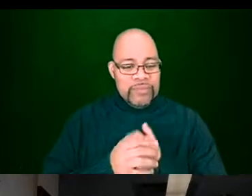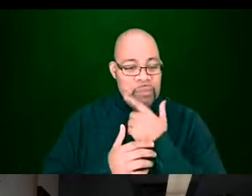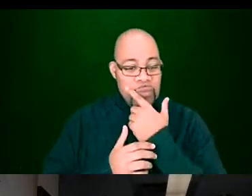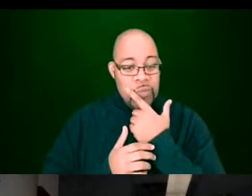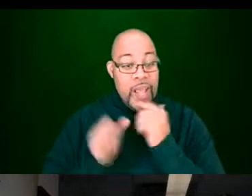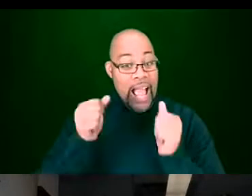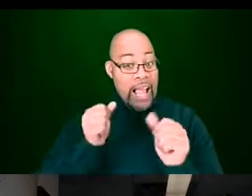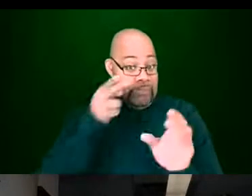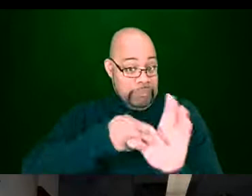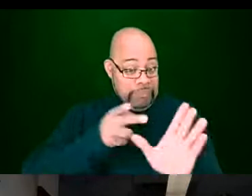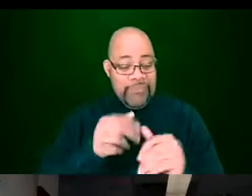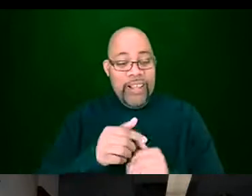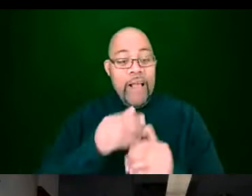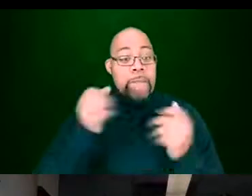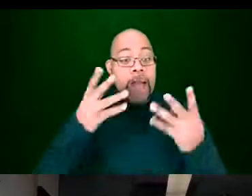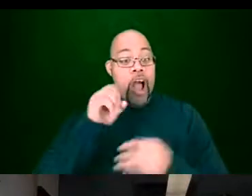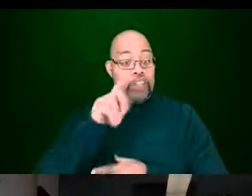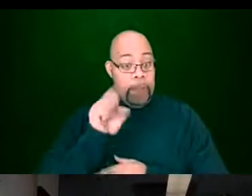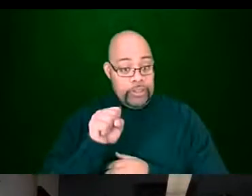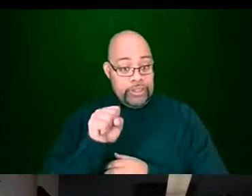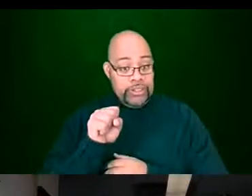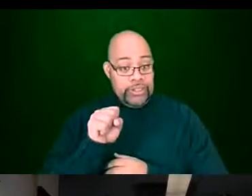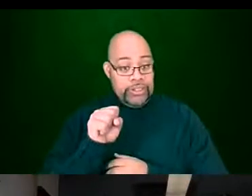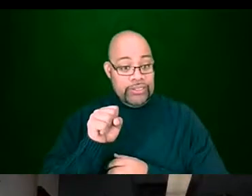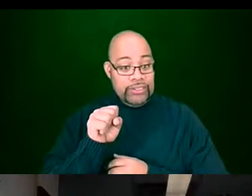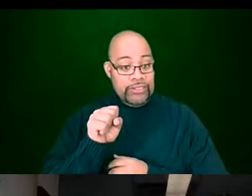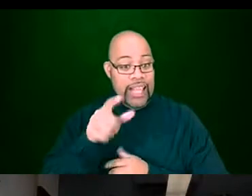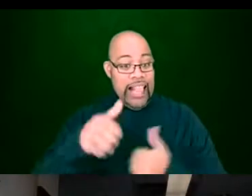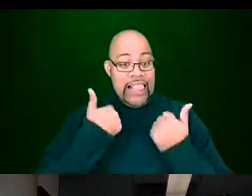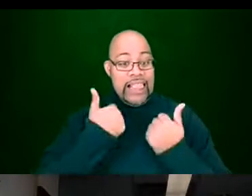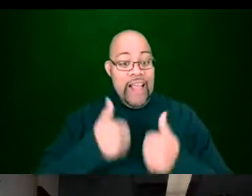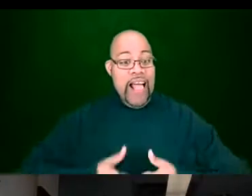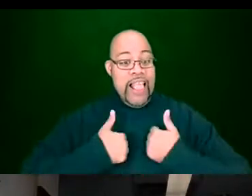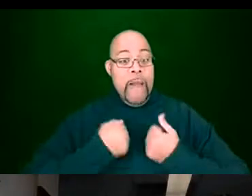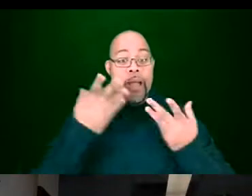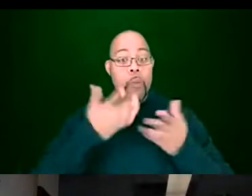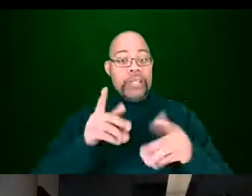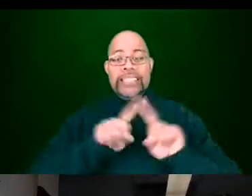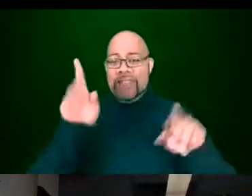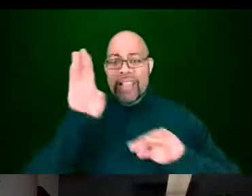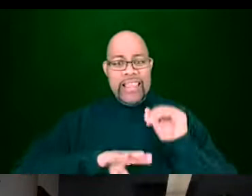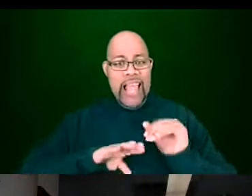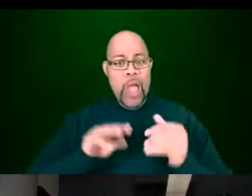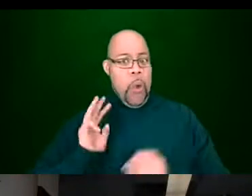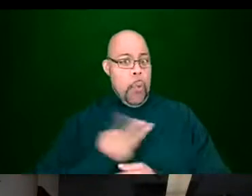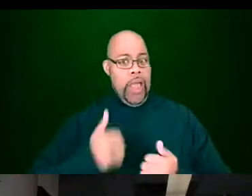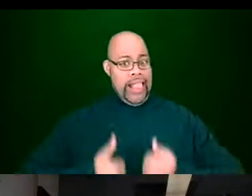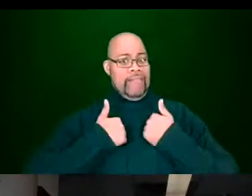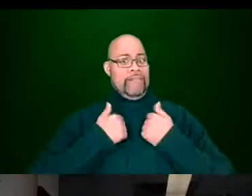I can hop in. So a lot of octopuses, they live their lives, in a lot of ways very different from the way we live